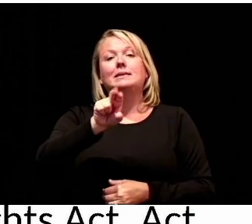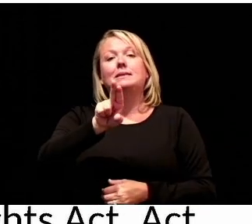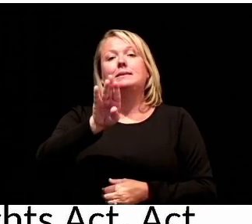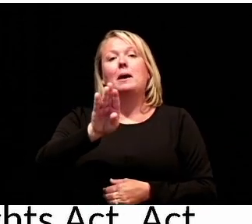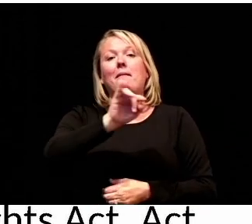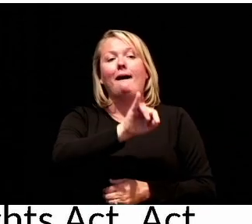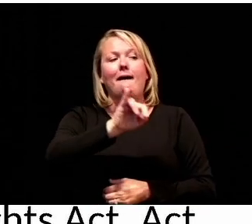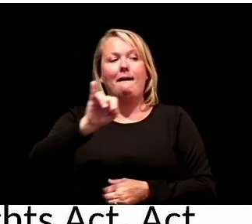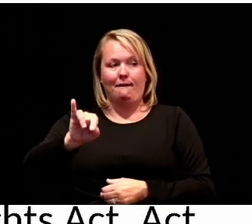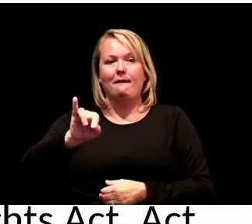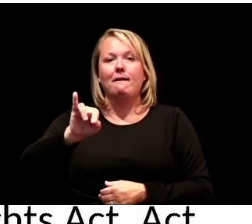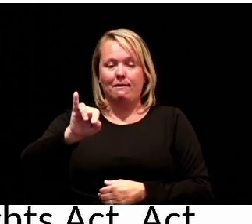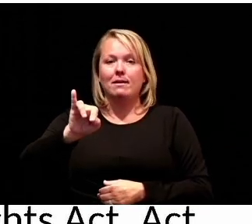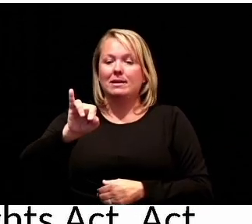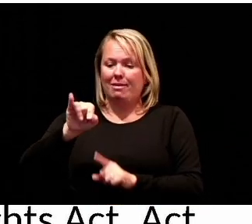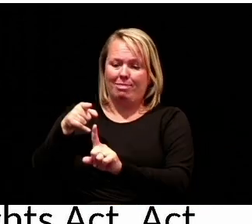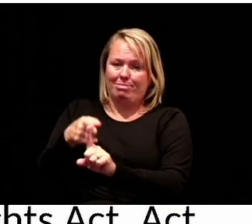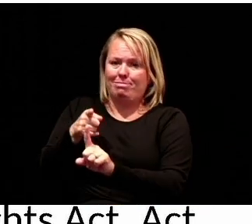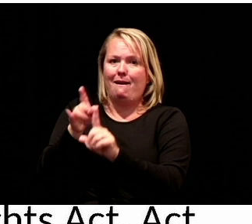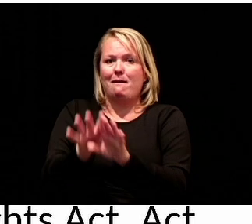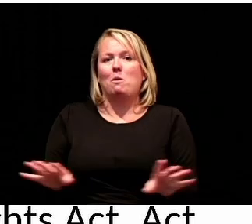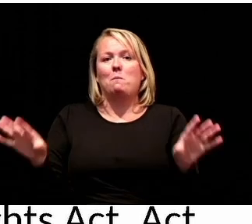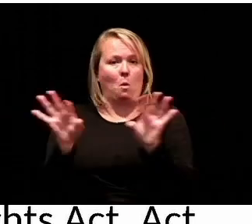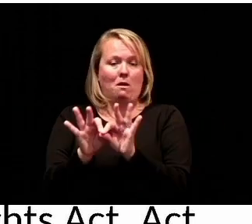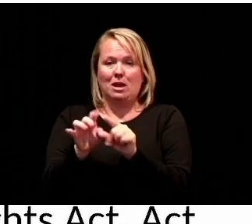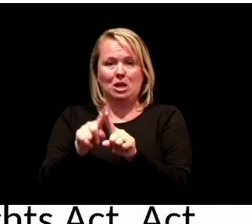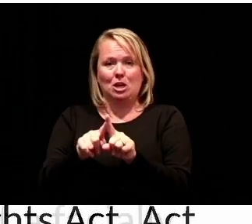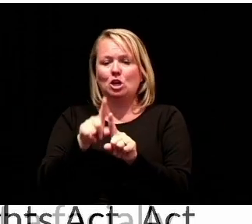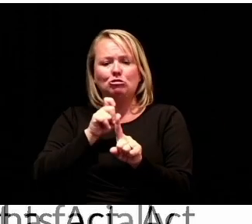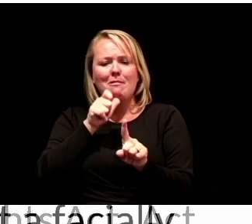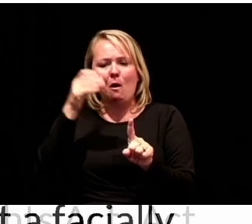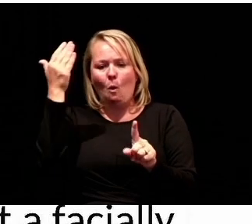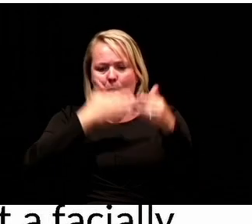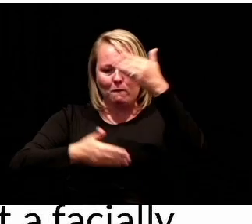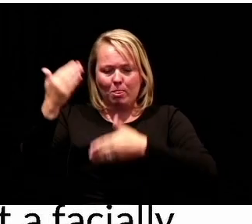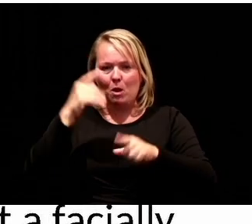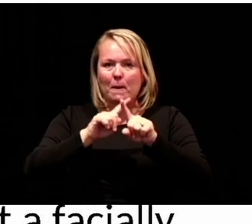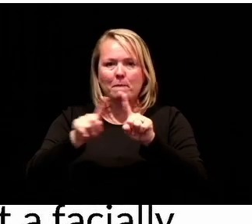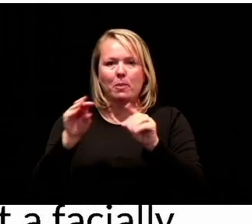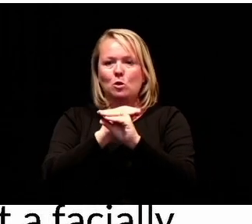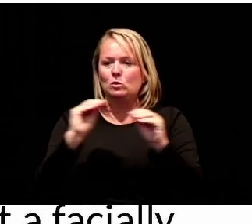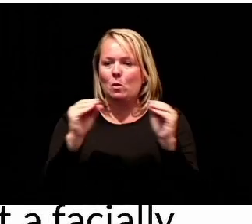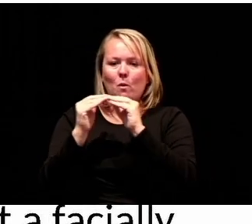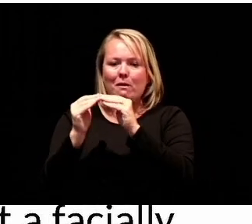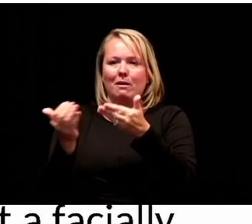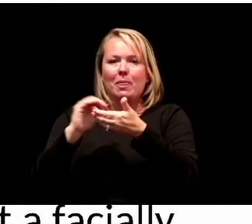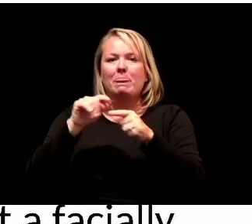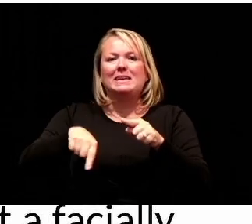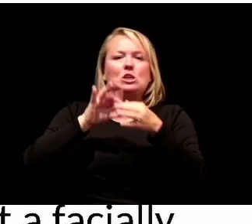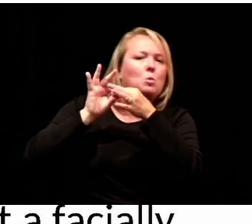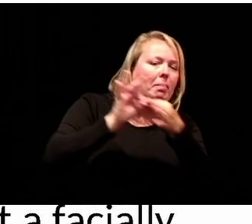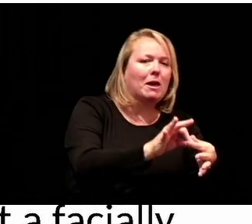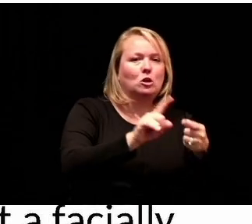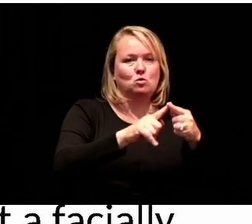dismissed. That was March 2014. That's been it, so it's overlooked, not used. Real quick, HUD's disparate impact rule has a